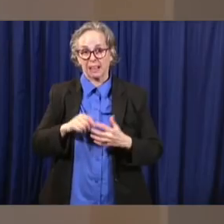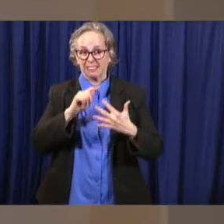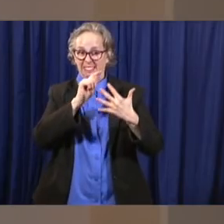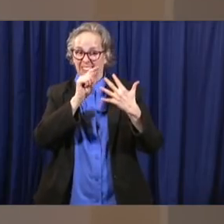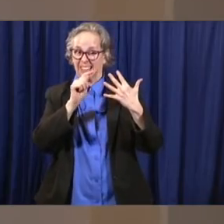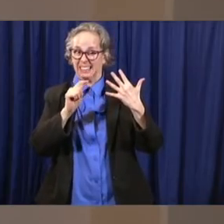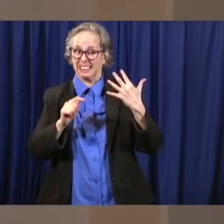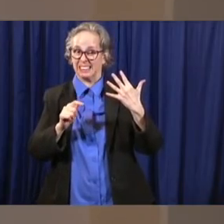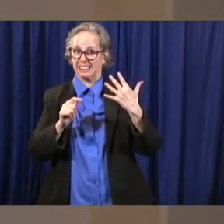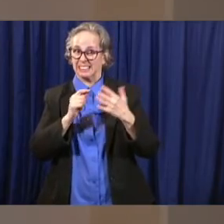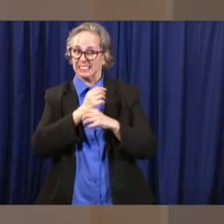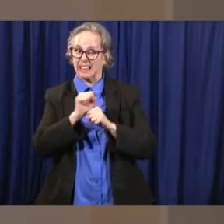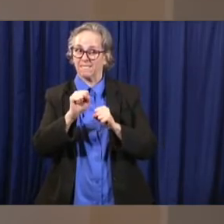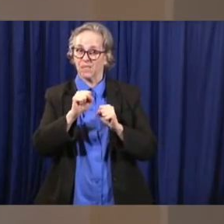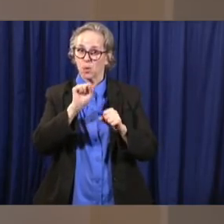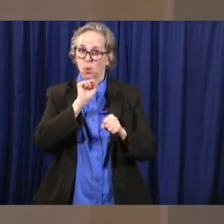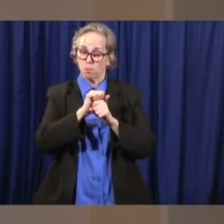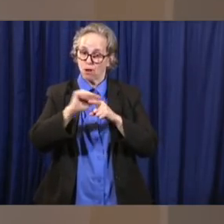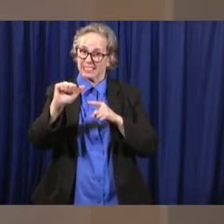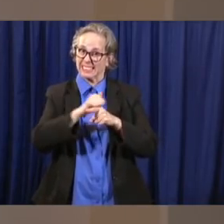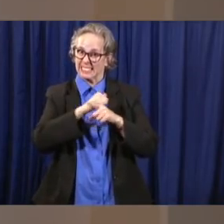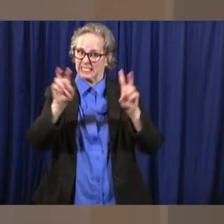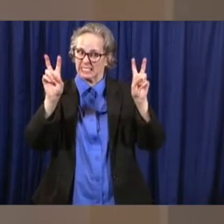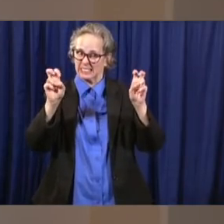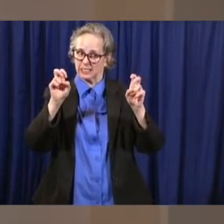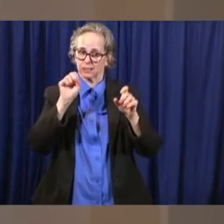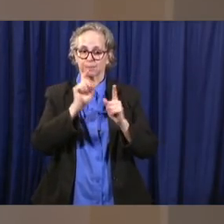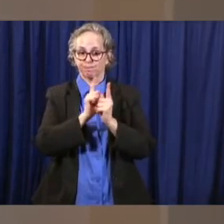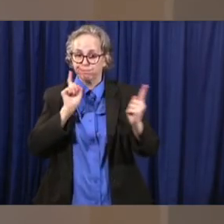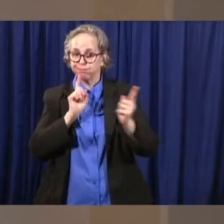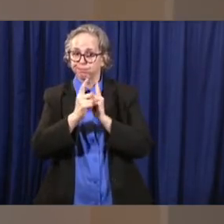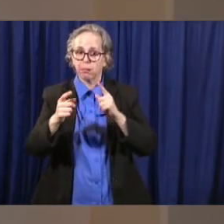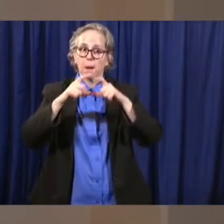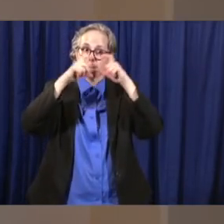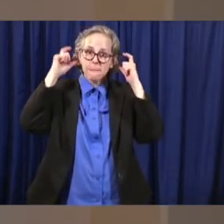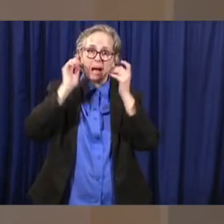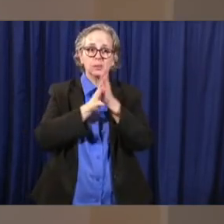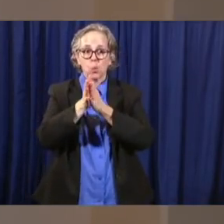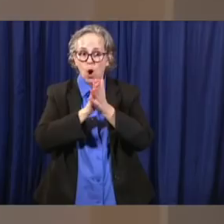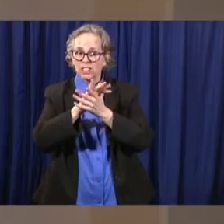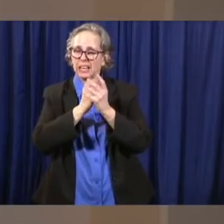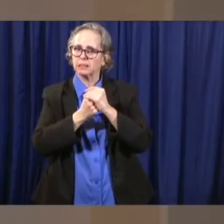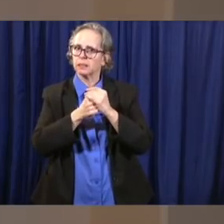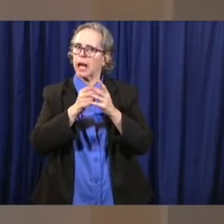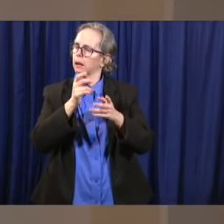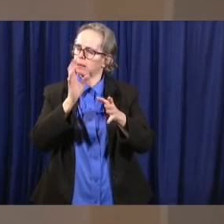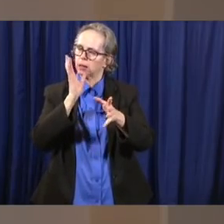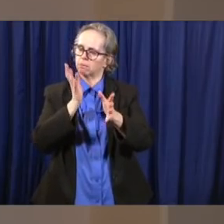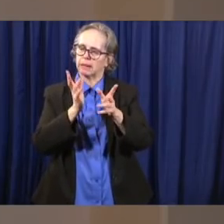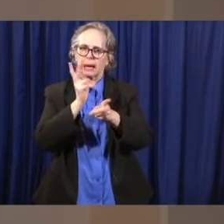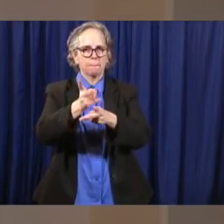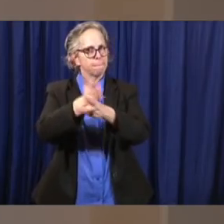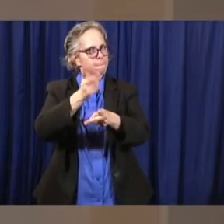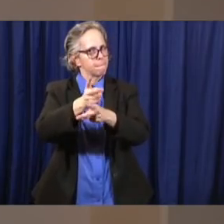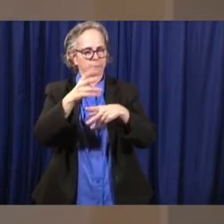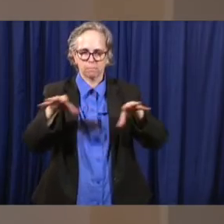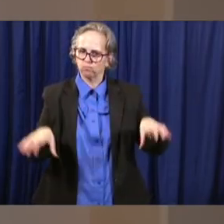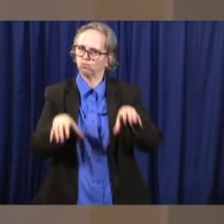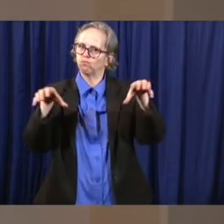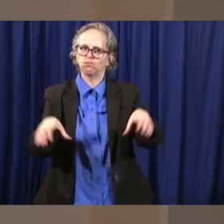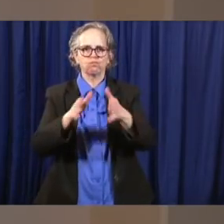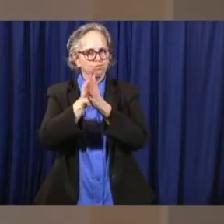us for a while, even as we look to the future and start to ease out. So know that it will all be very gradual,